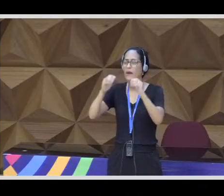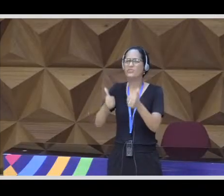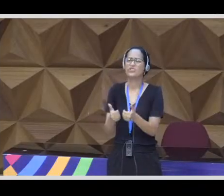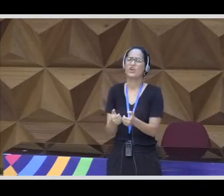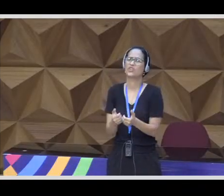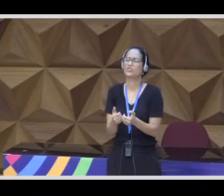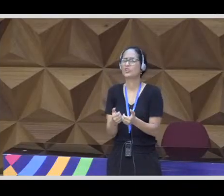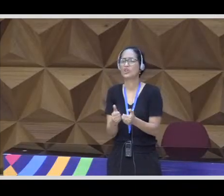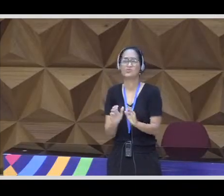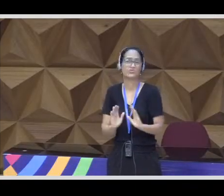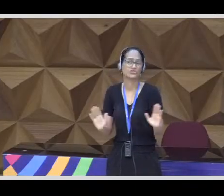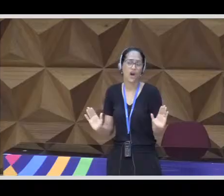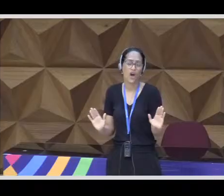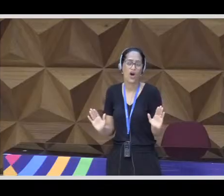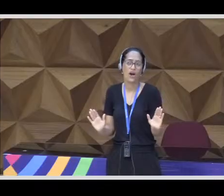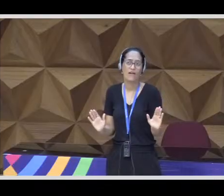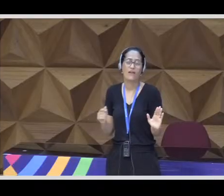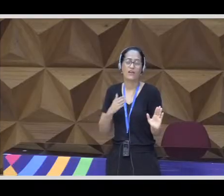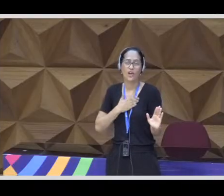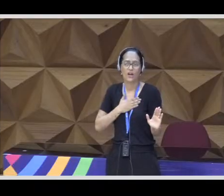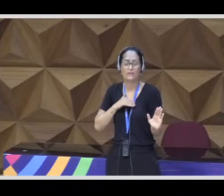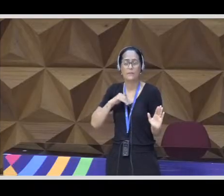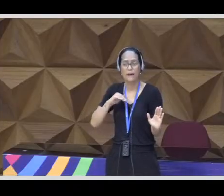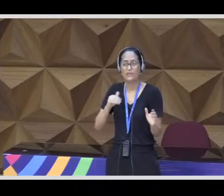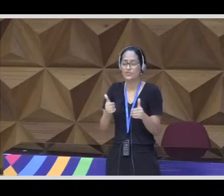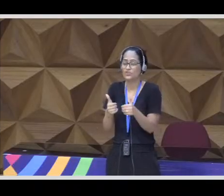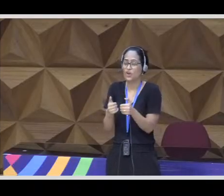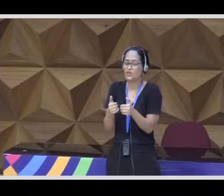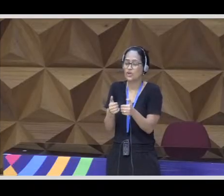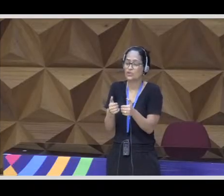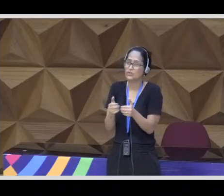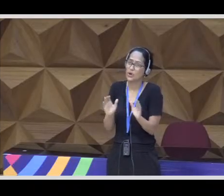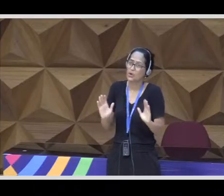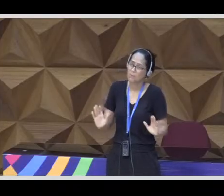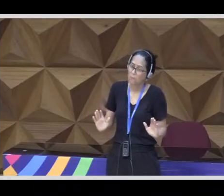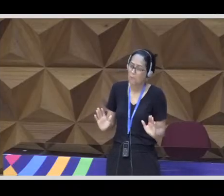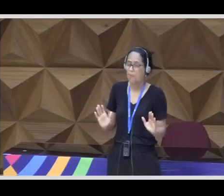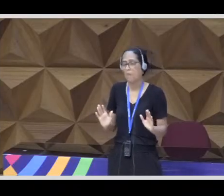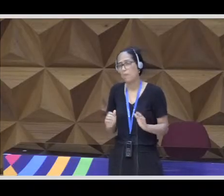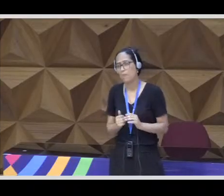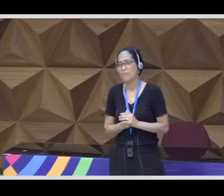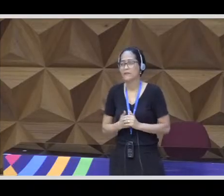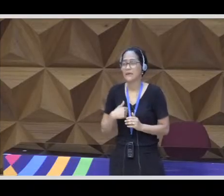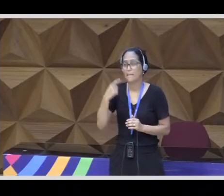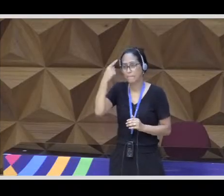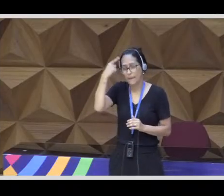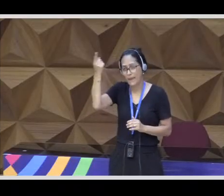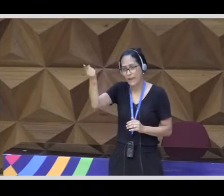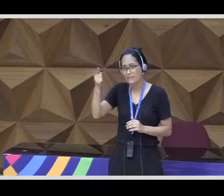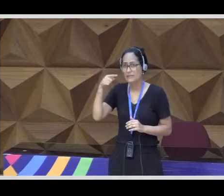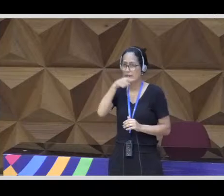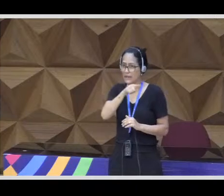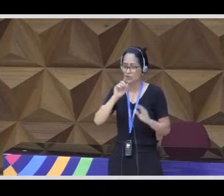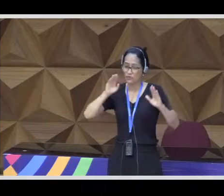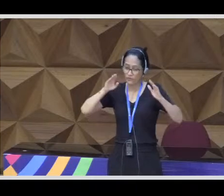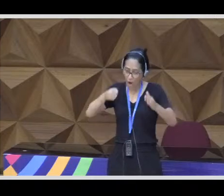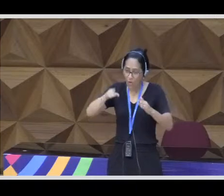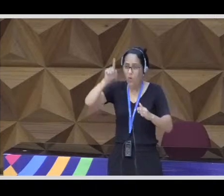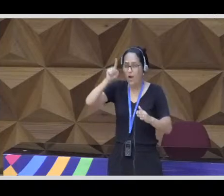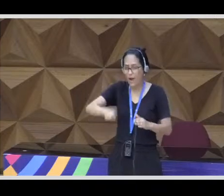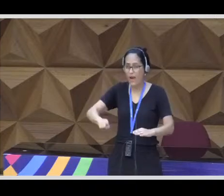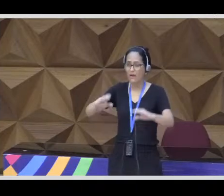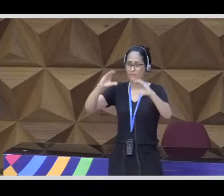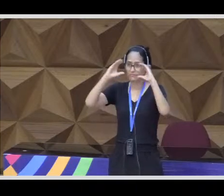are exposed to. But if we can get enough people using them for gaming, then there'll be enough headsets around, and then people might think, oh, maybe I could use it for